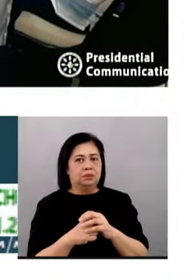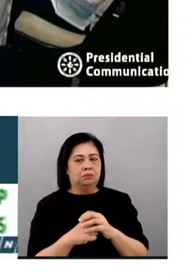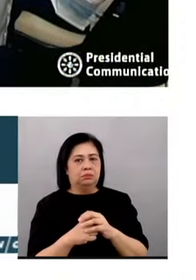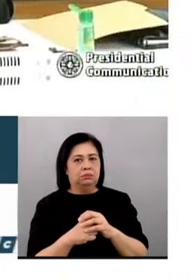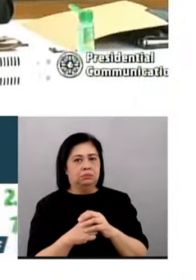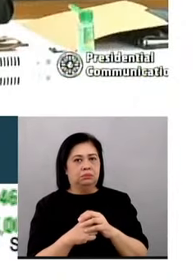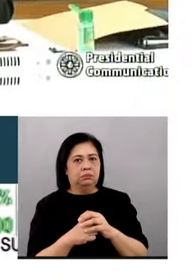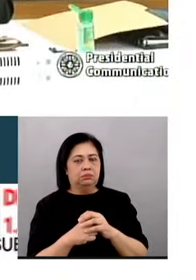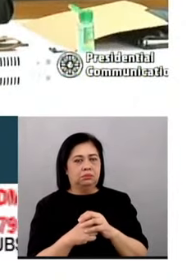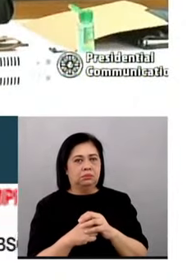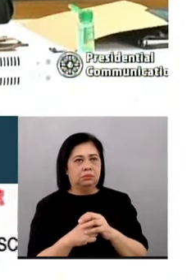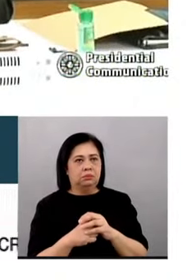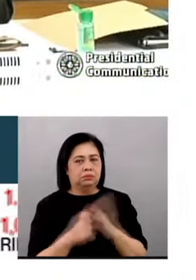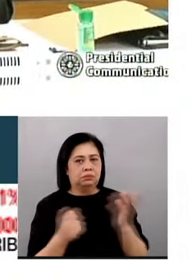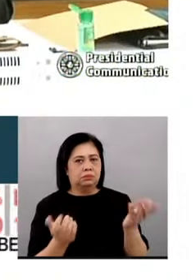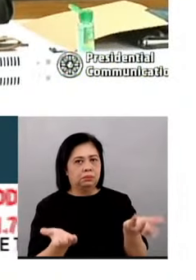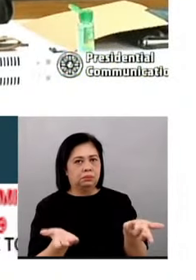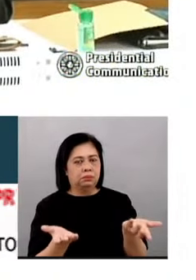you know,